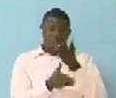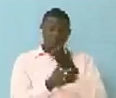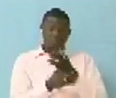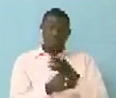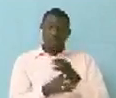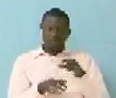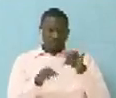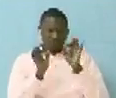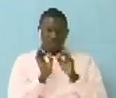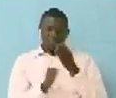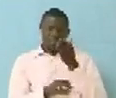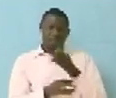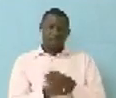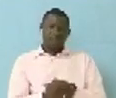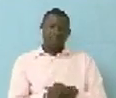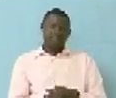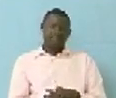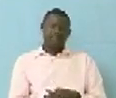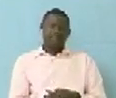evidence is from you.